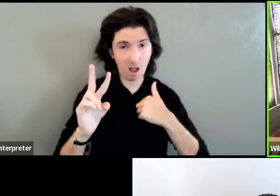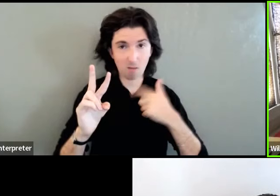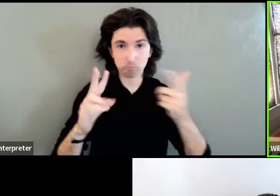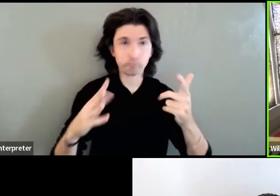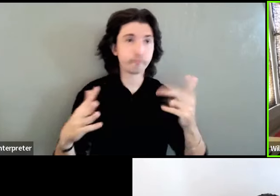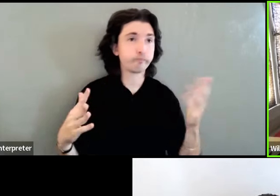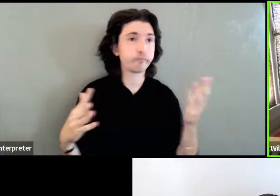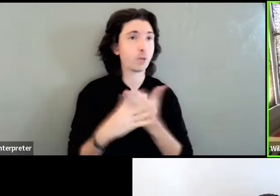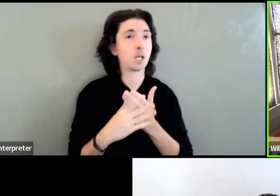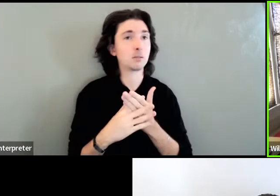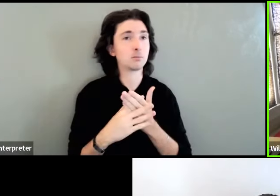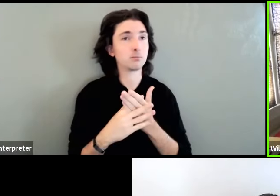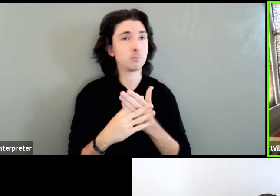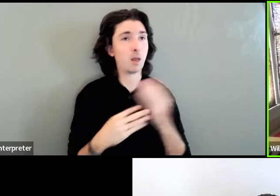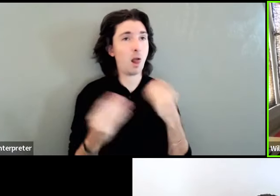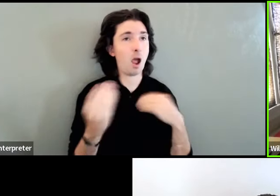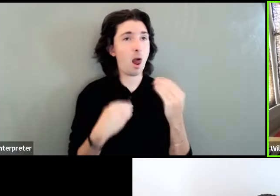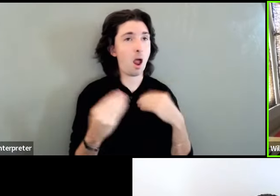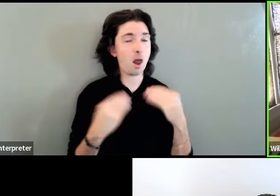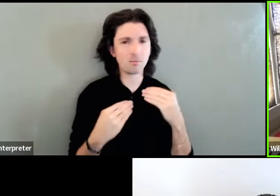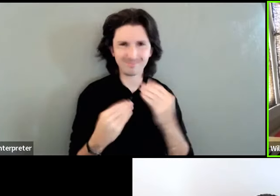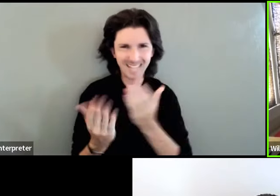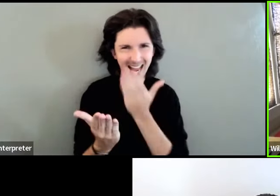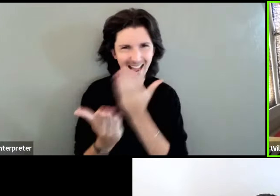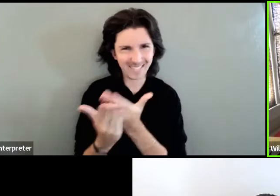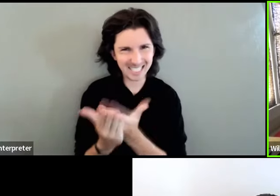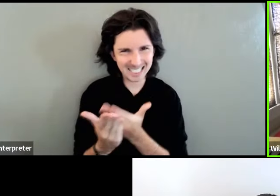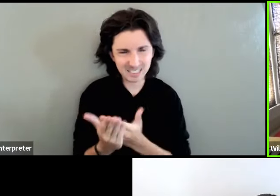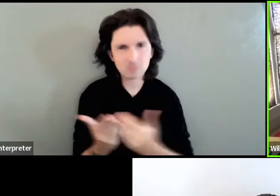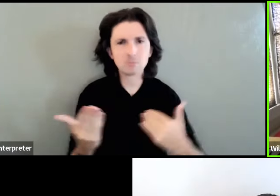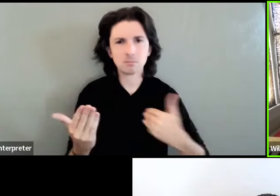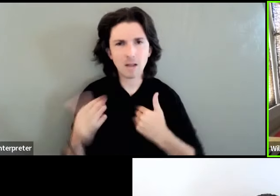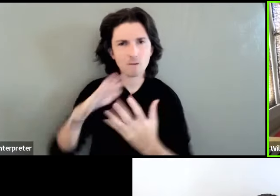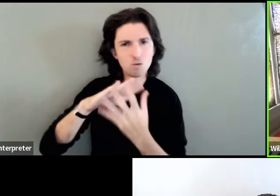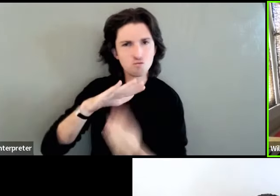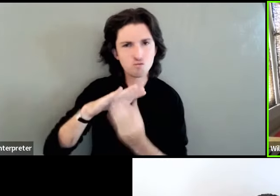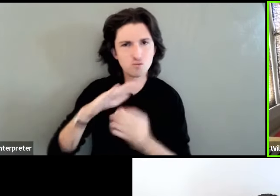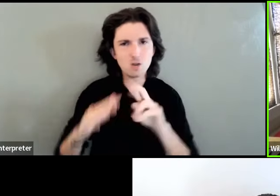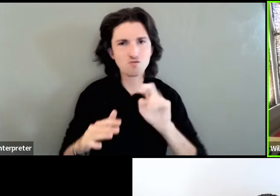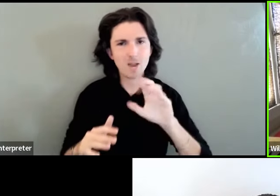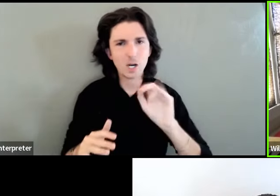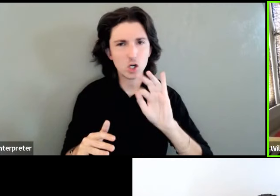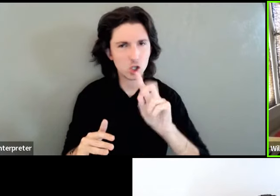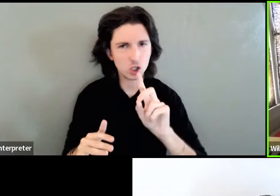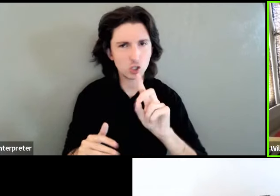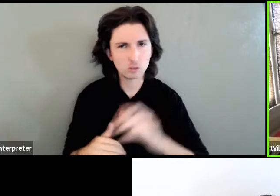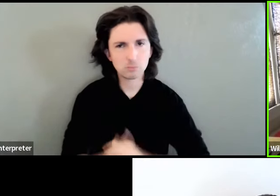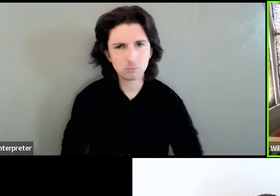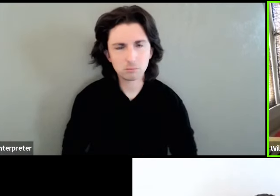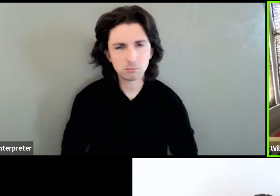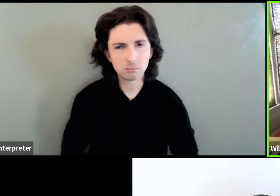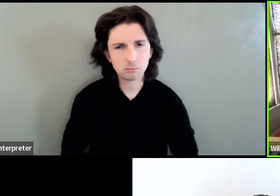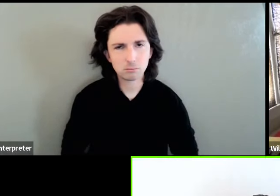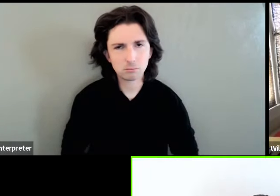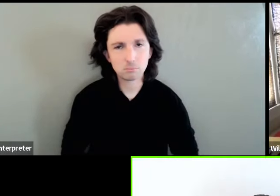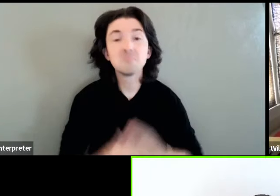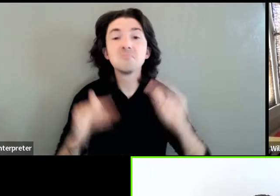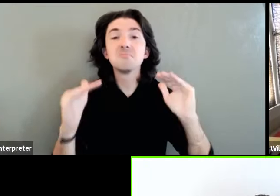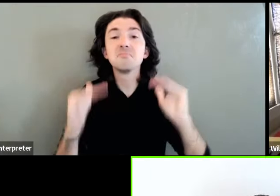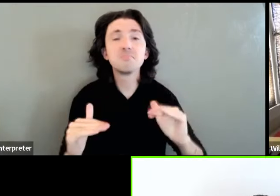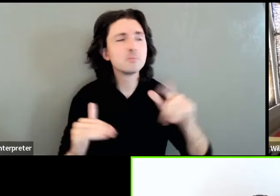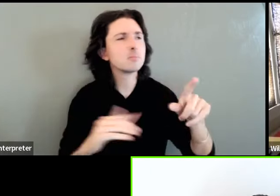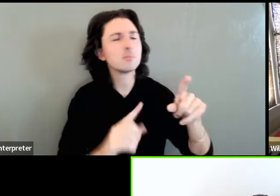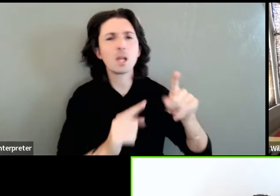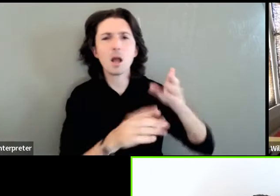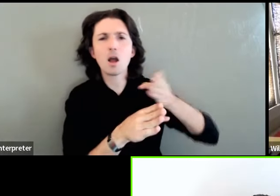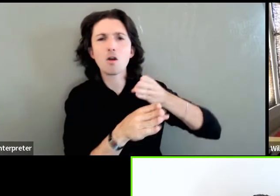evidence, so to speak. Okay, next question. Do principals get a timesheet as background due? Yeah, so the